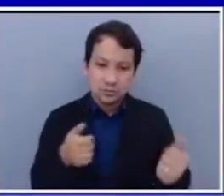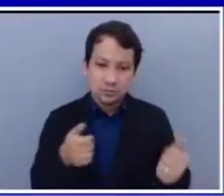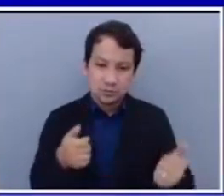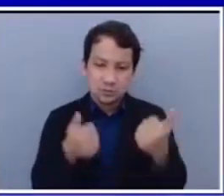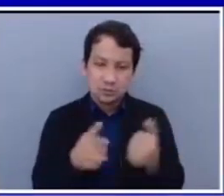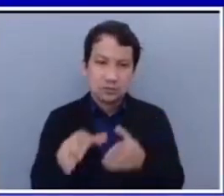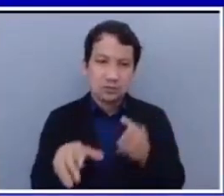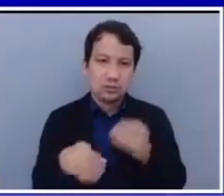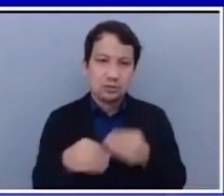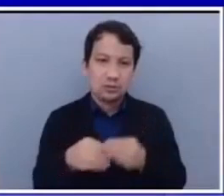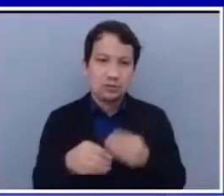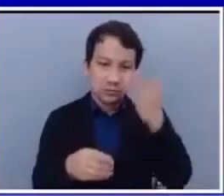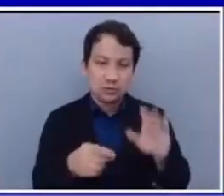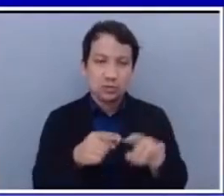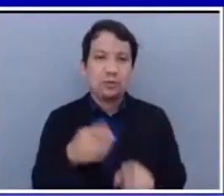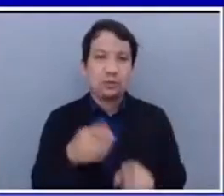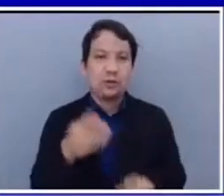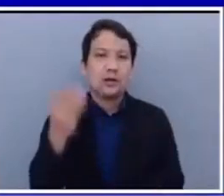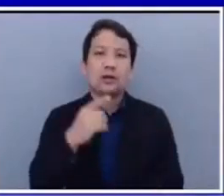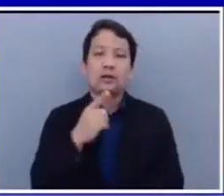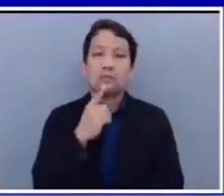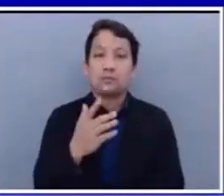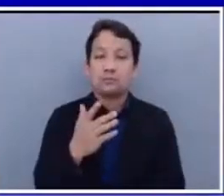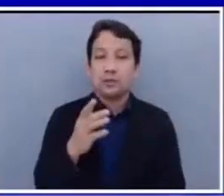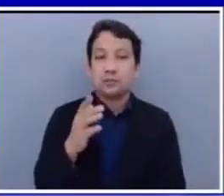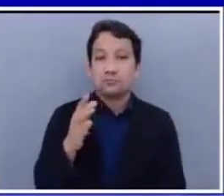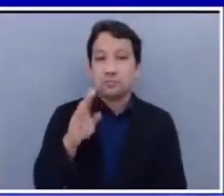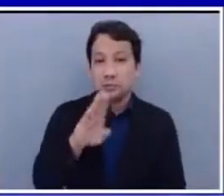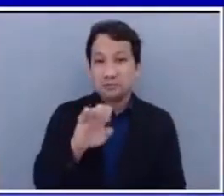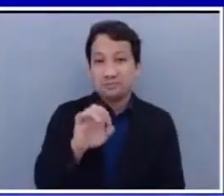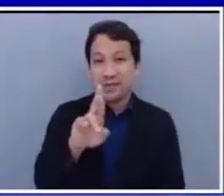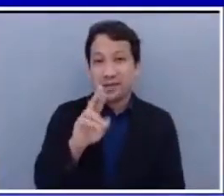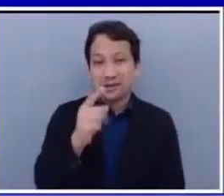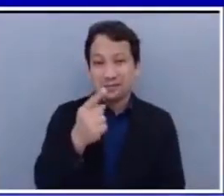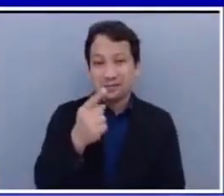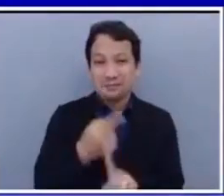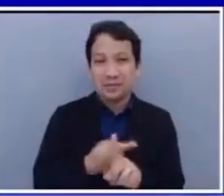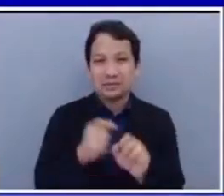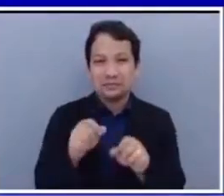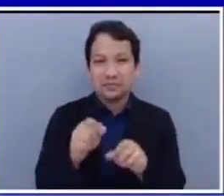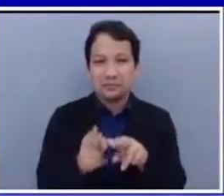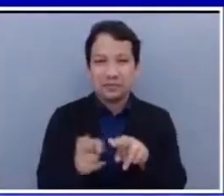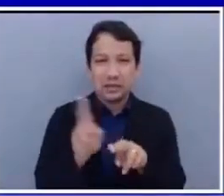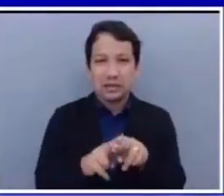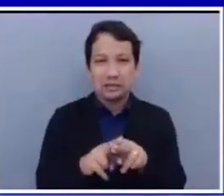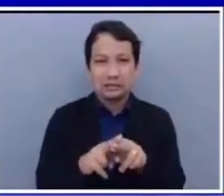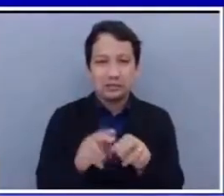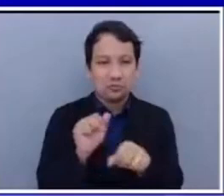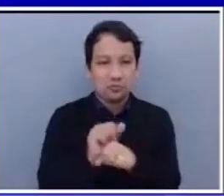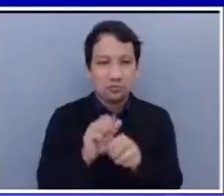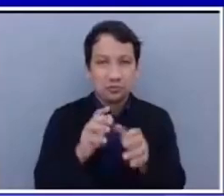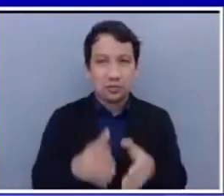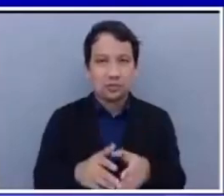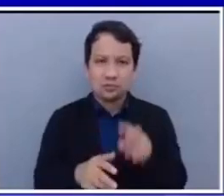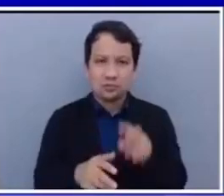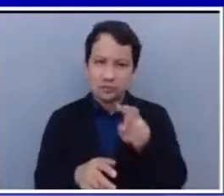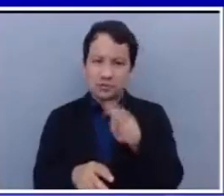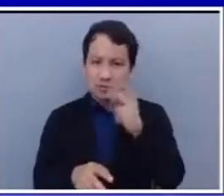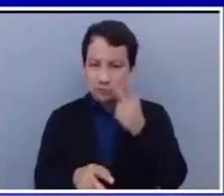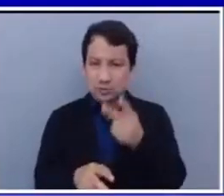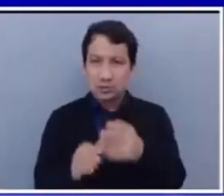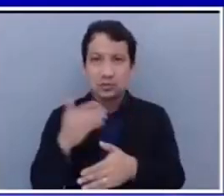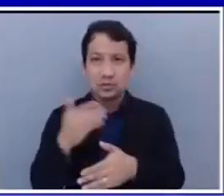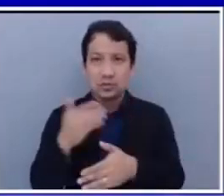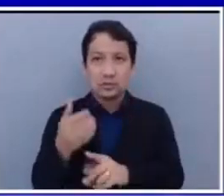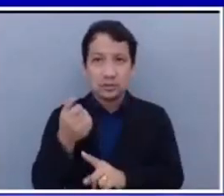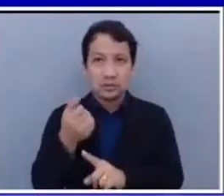past, talagang pag bare months na ay mayroong dagdag talaga na employed person. So we will look at it starting the September round,